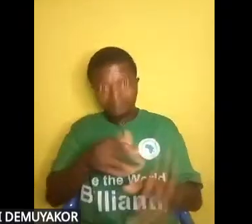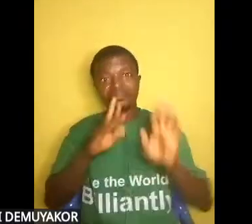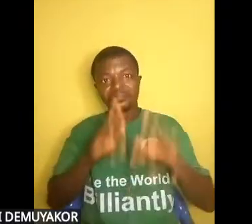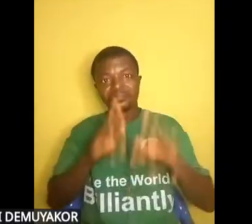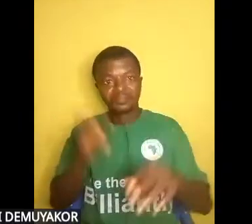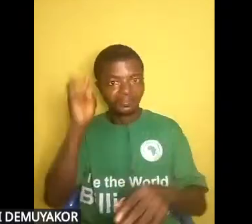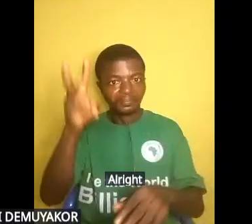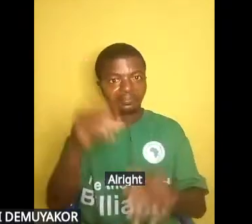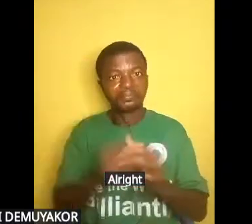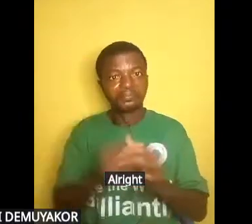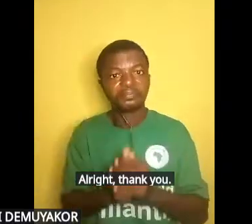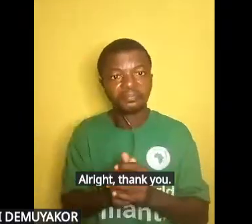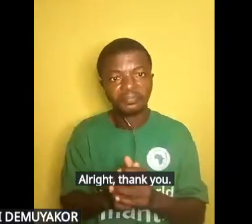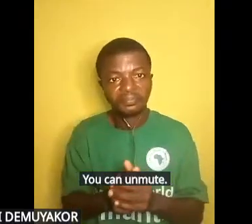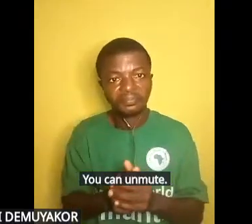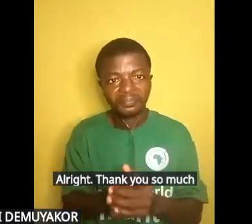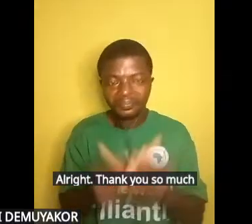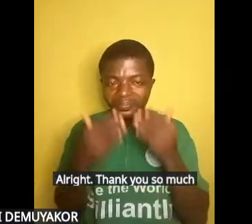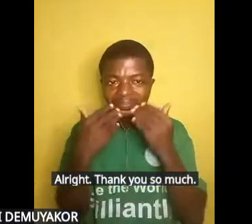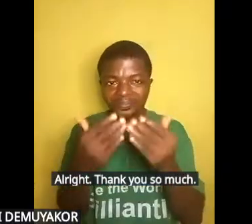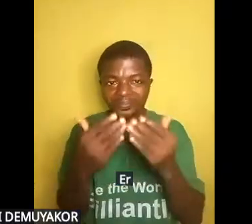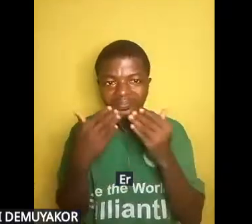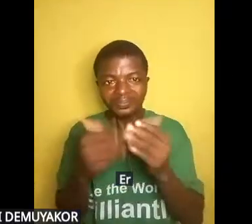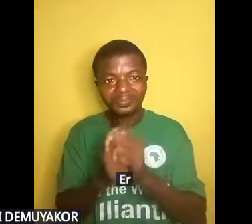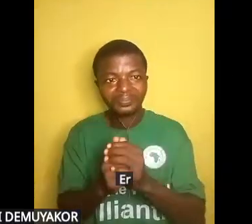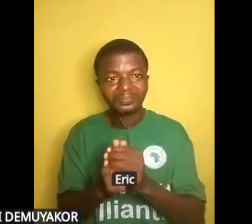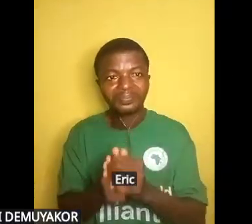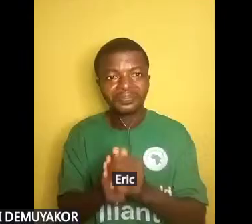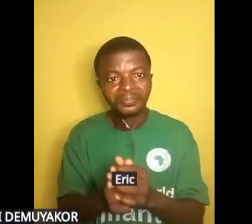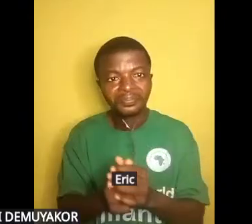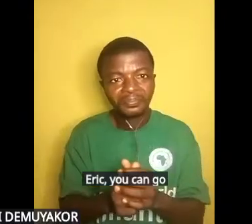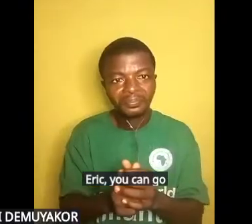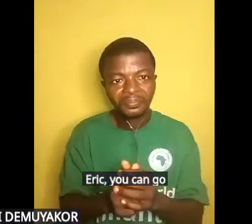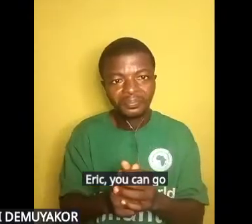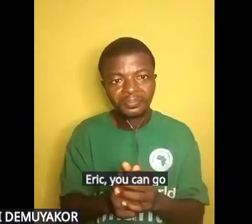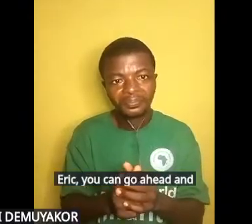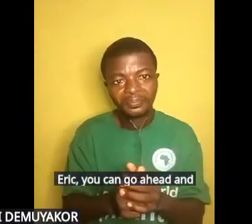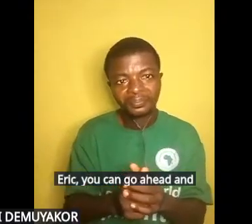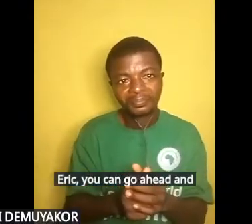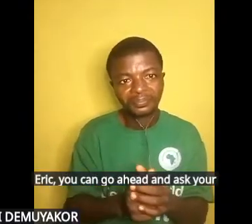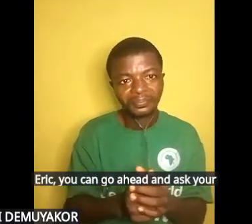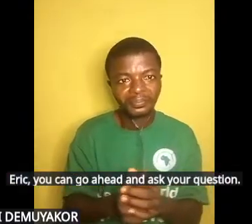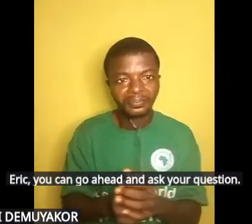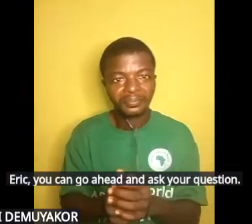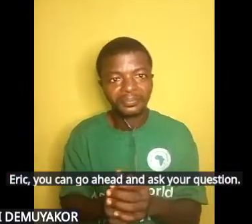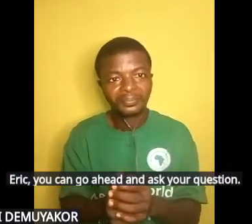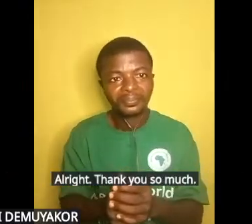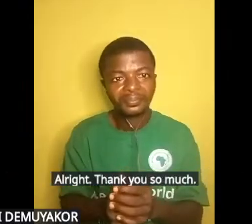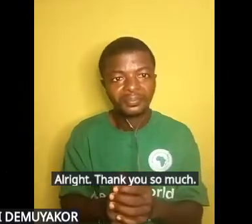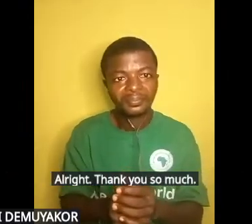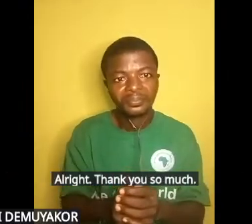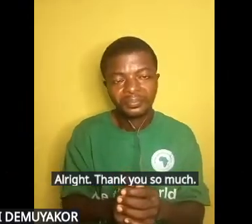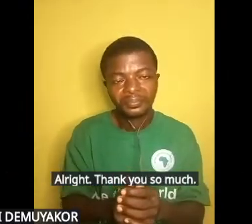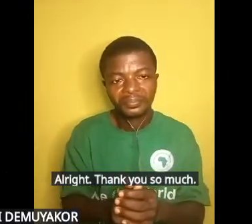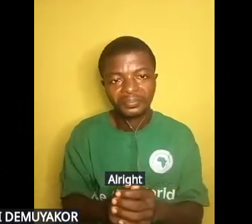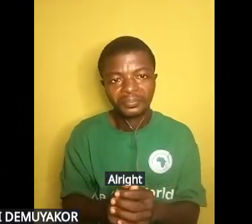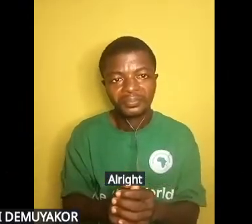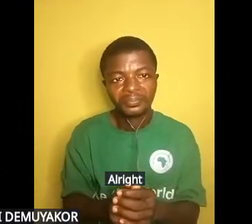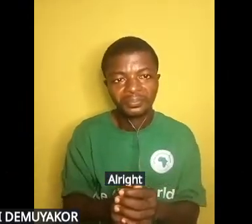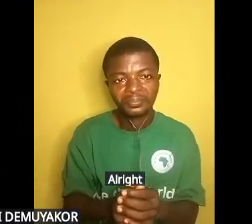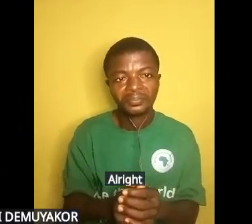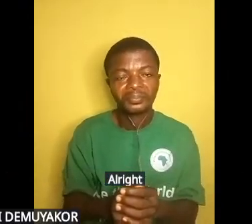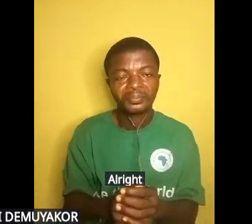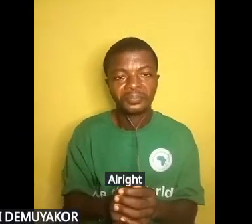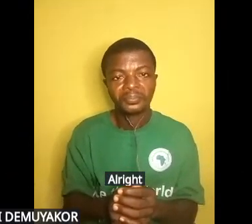All right, thank you so much. Eric, you can go ahead and ask your question. All right, my